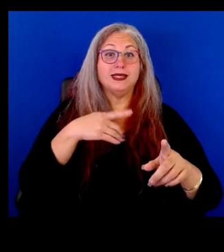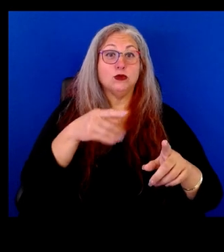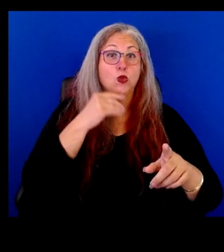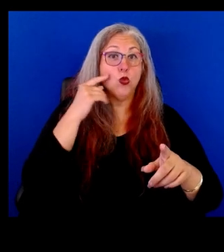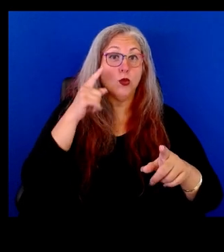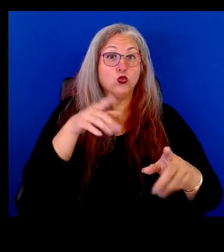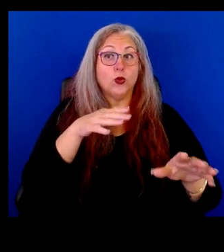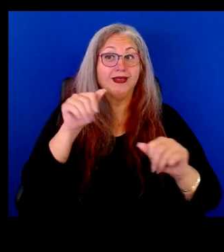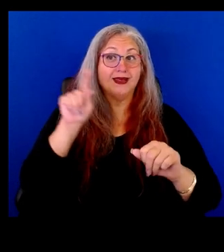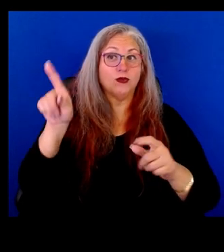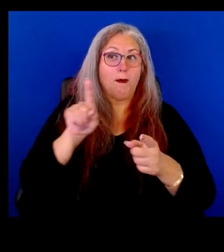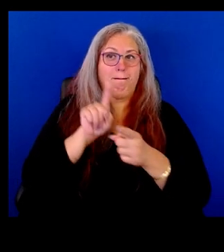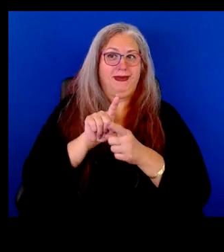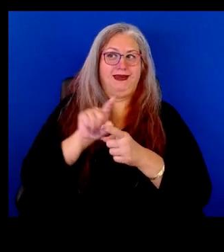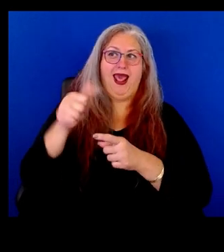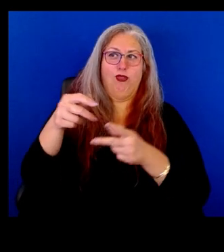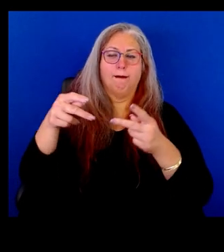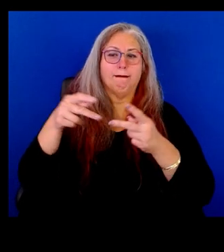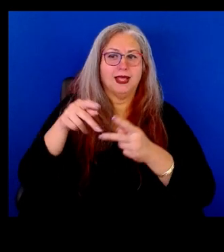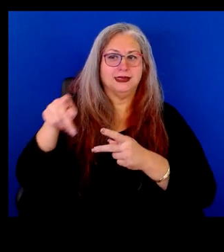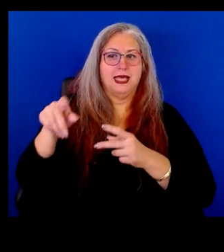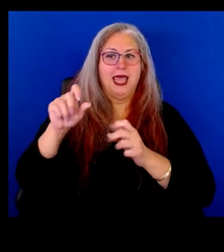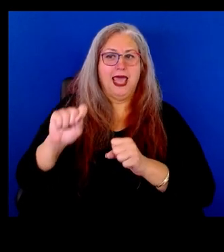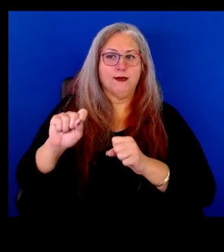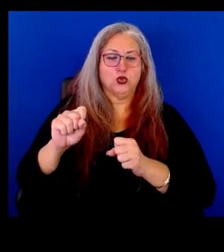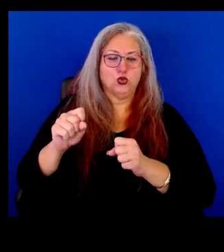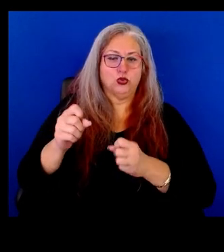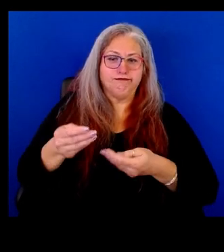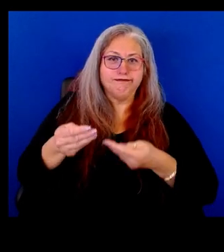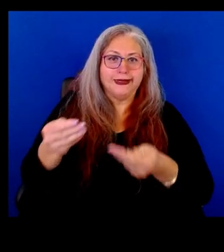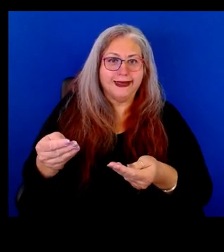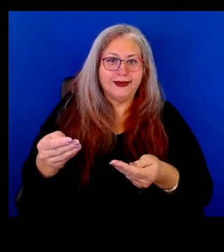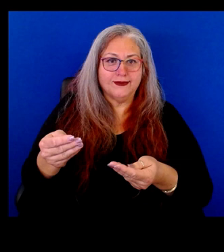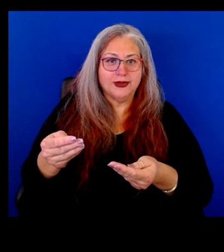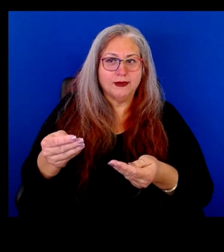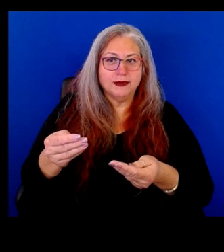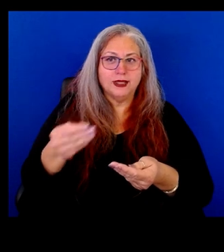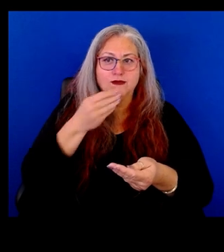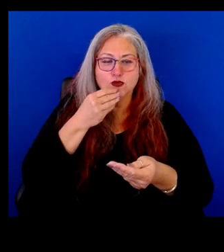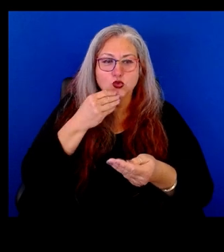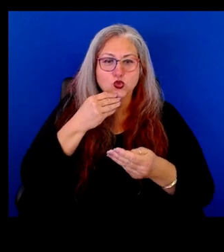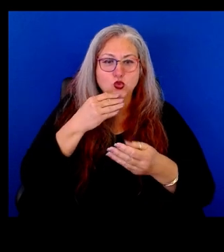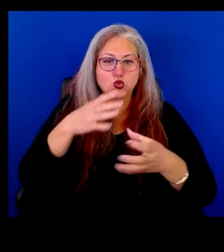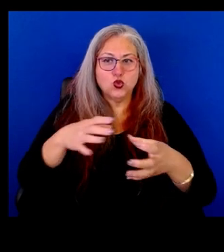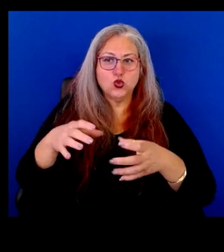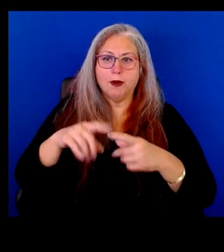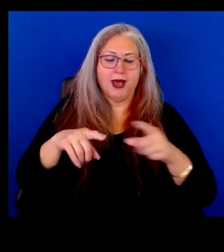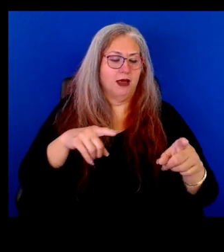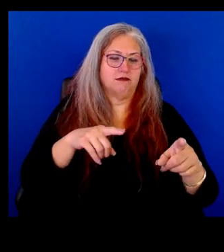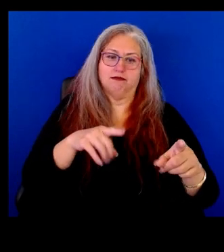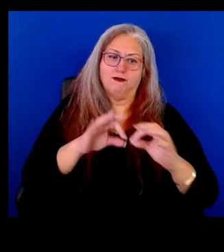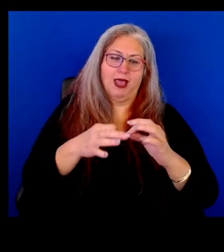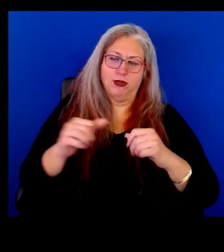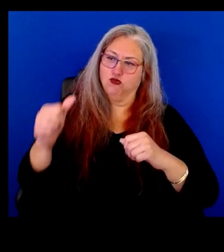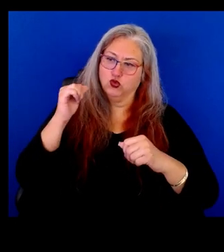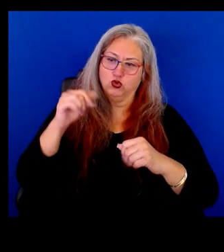the house and meet them somewhere where they could be able to give them these food portions. But they would refuse